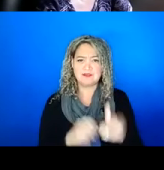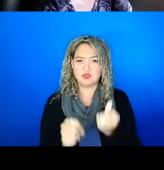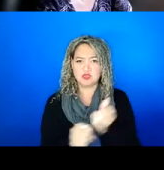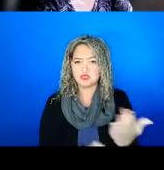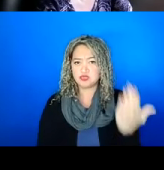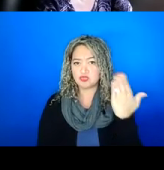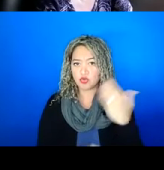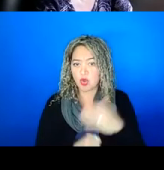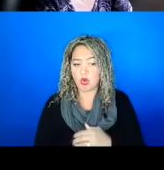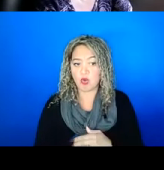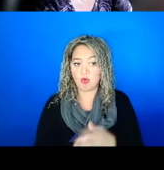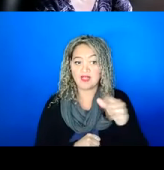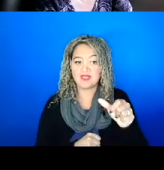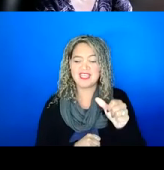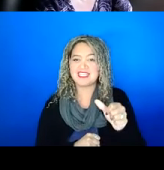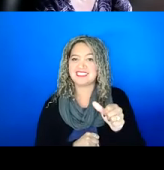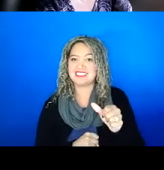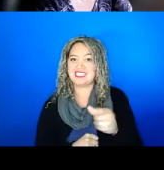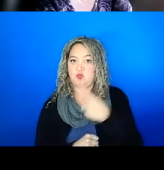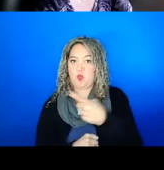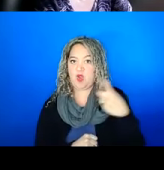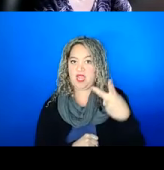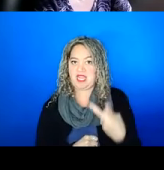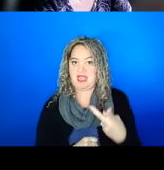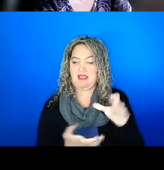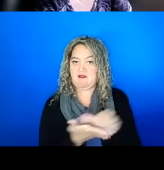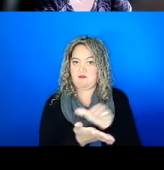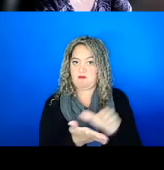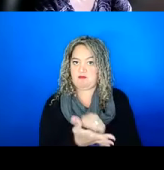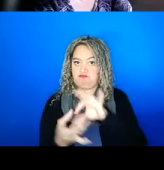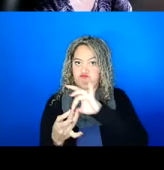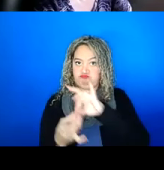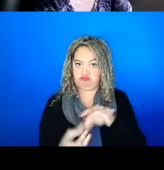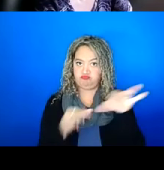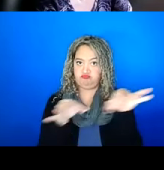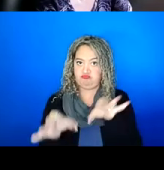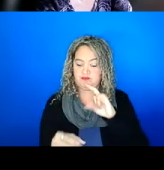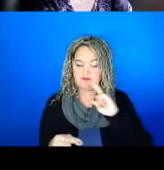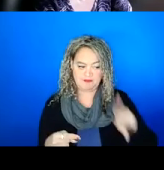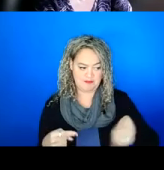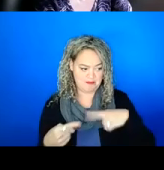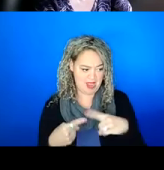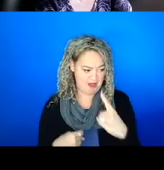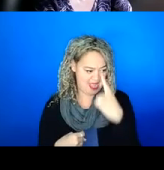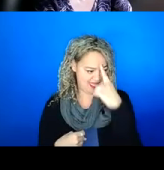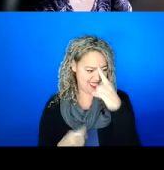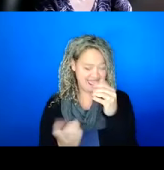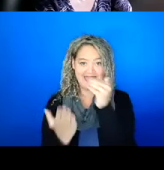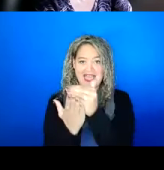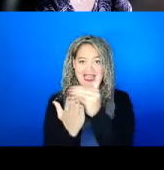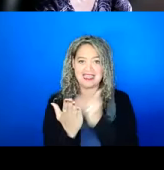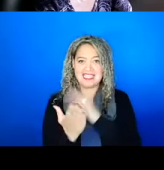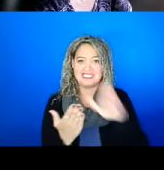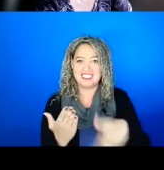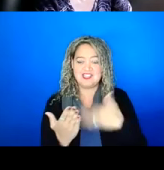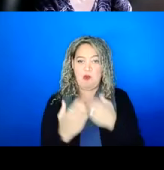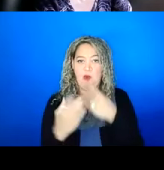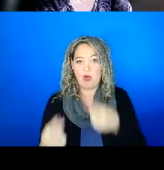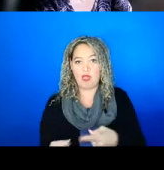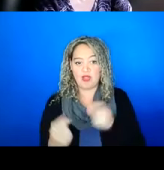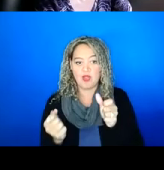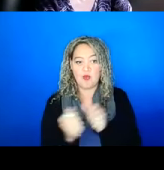a page and a half long on, I think, listing all the difficulties with